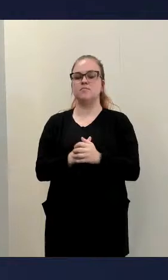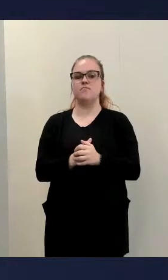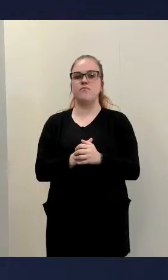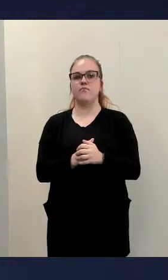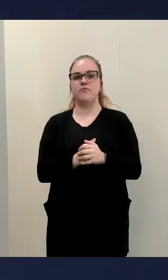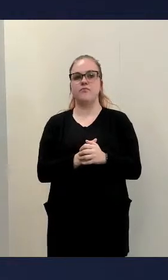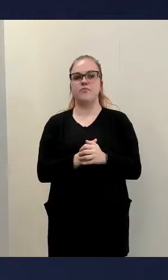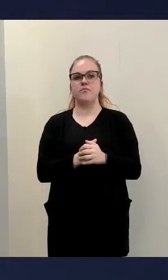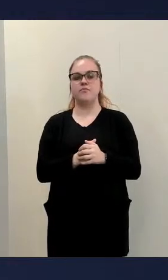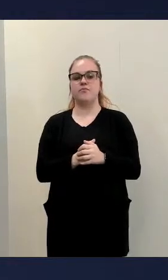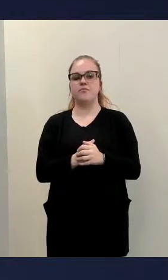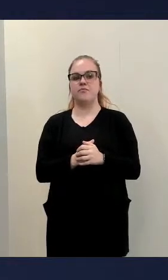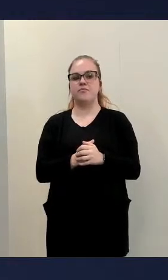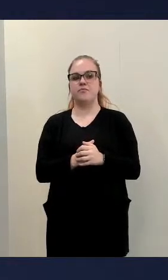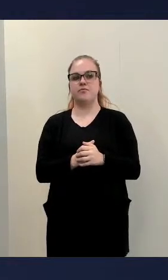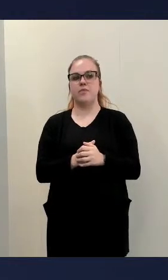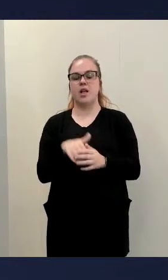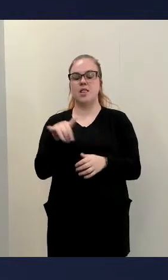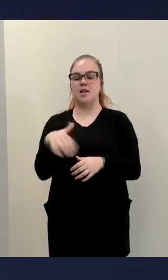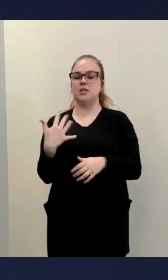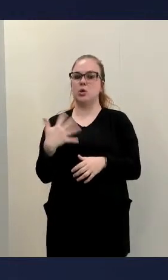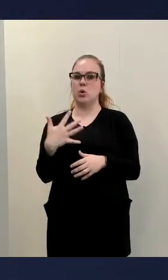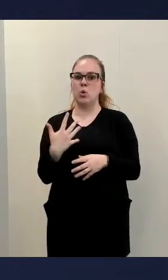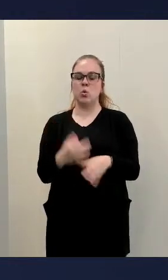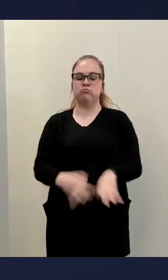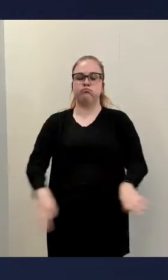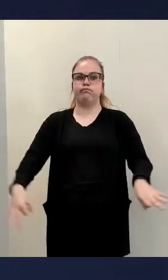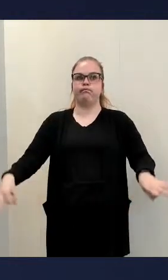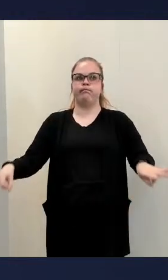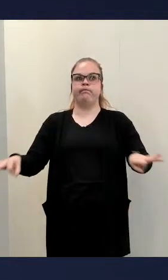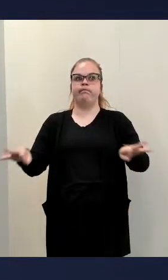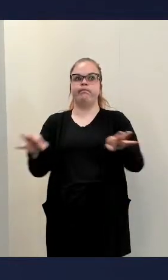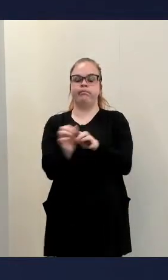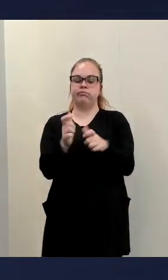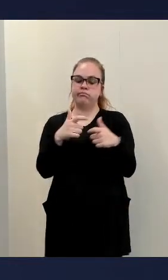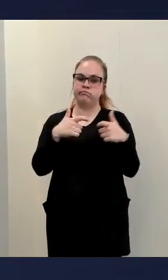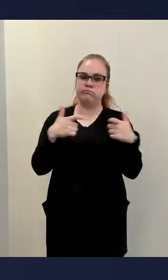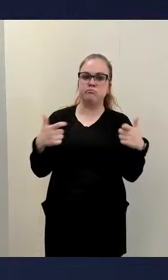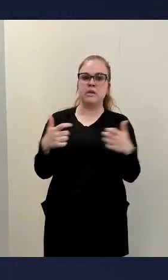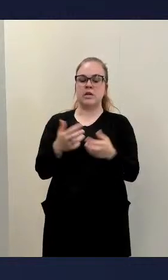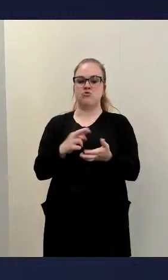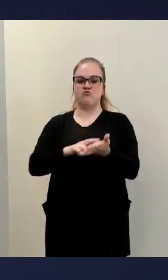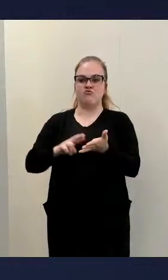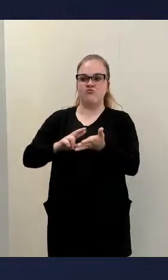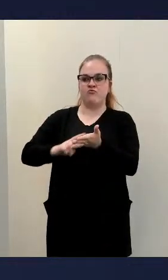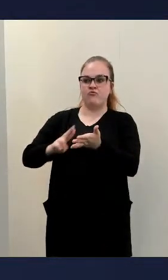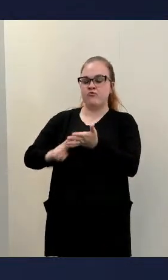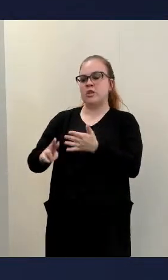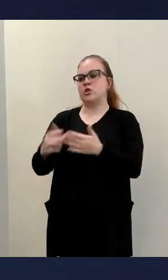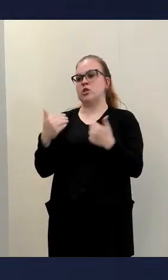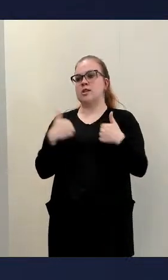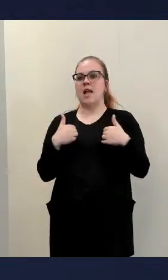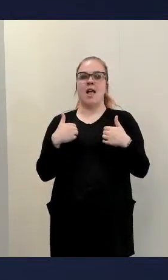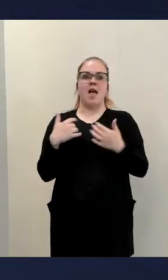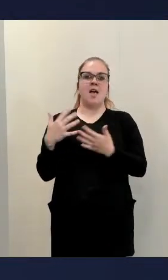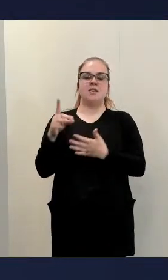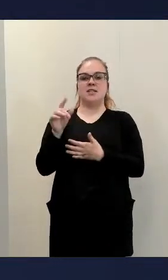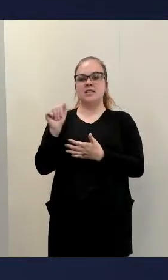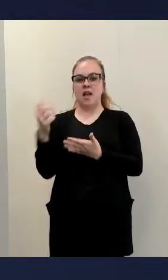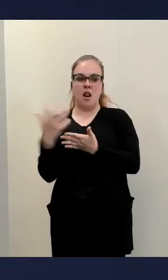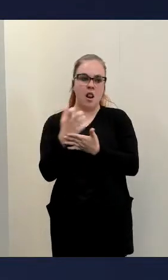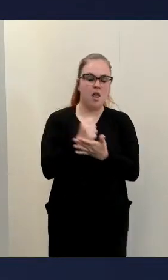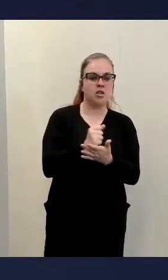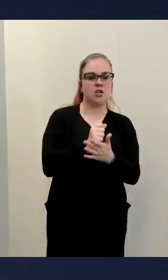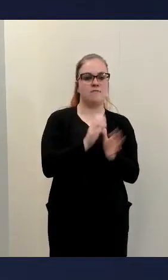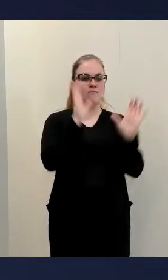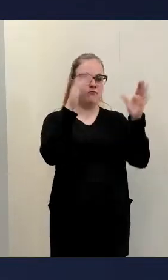So this is really a monumental piece of research. It represents countless hours of survey design, data collection, focus